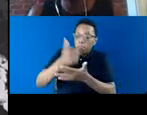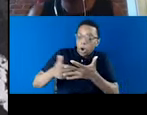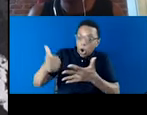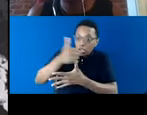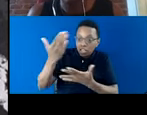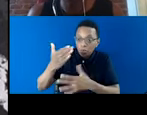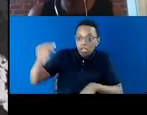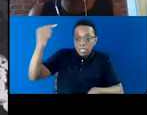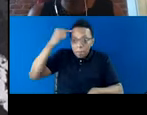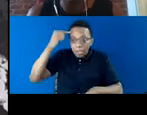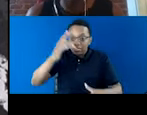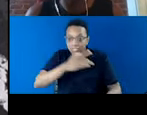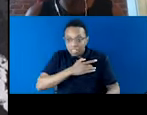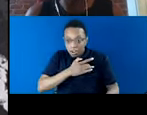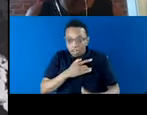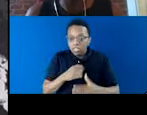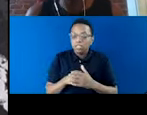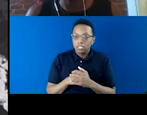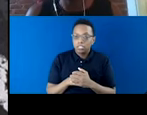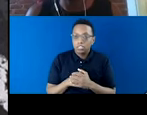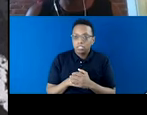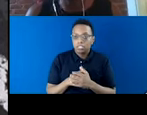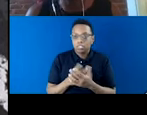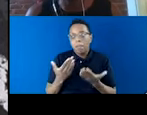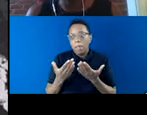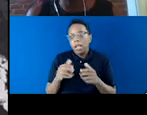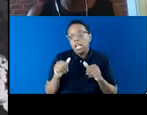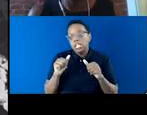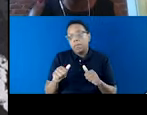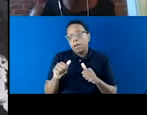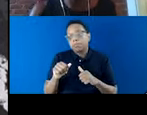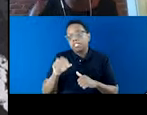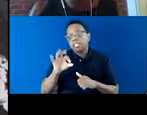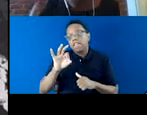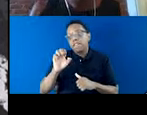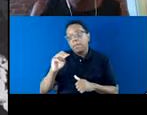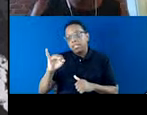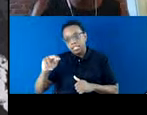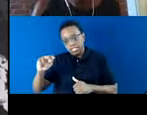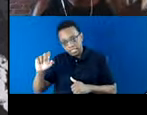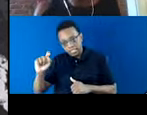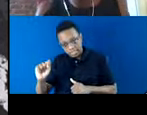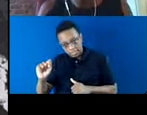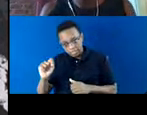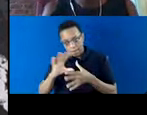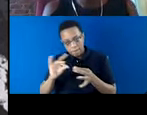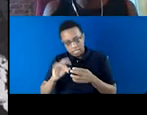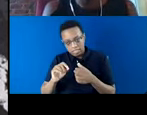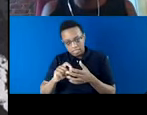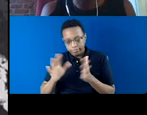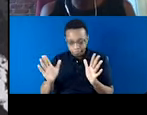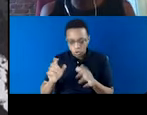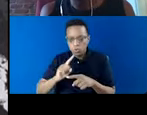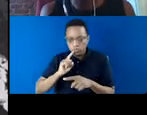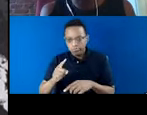A possibly feminist message, depending on how it's used and who is using it. So, of course, race